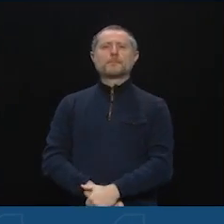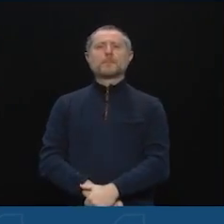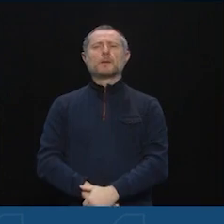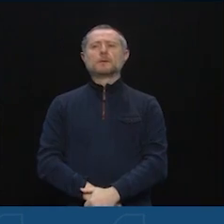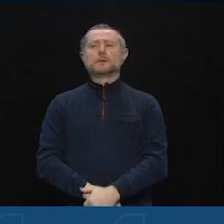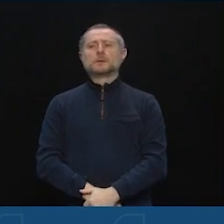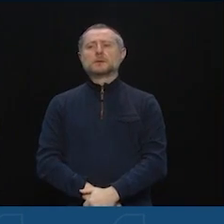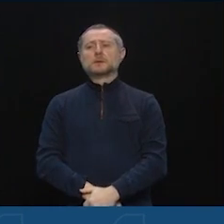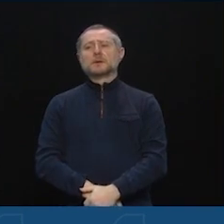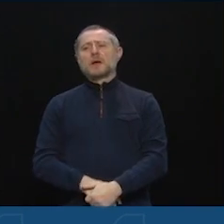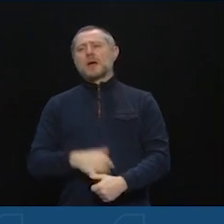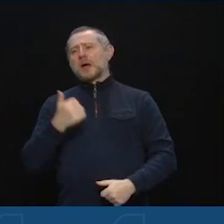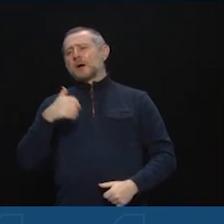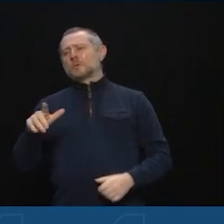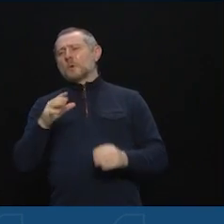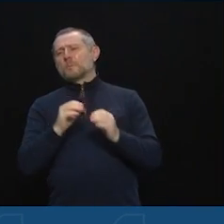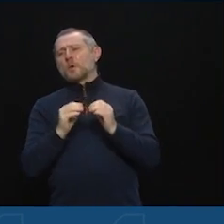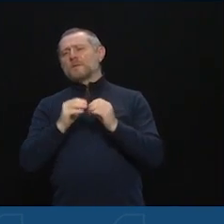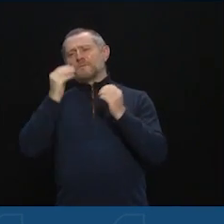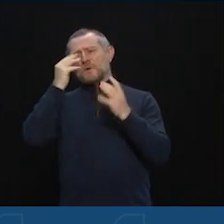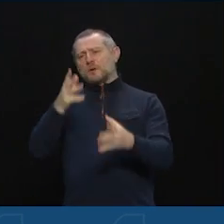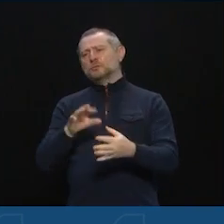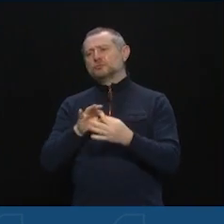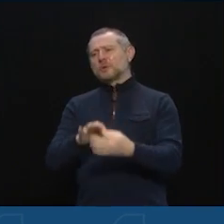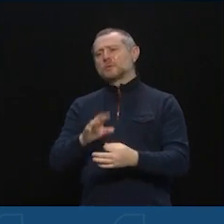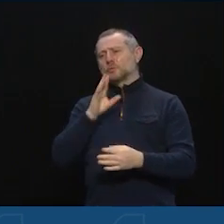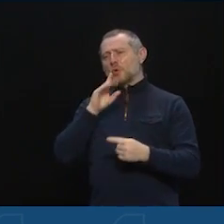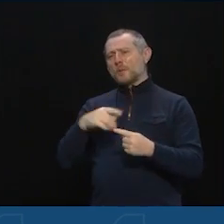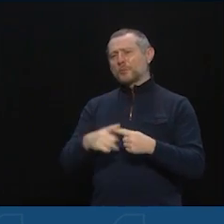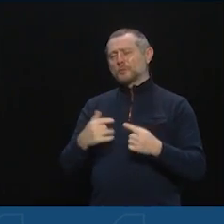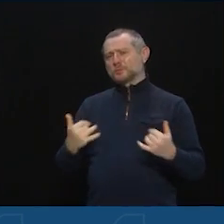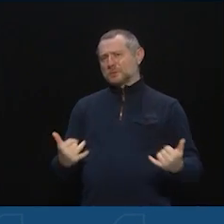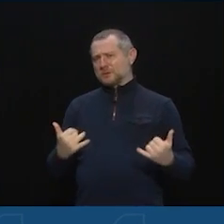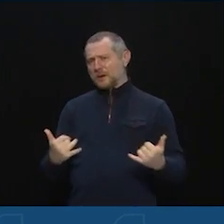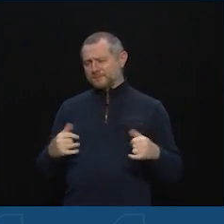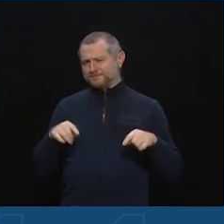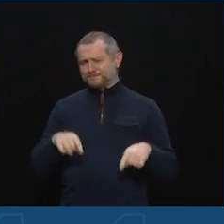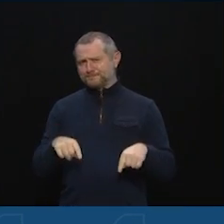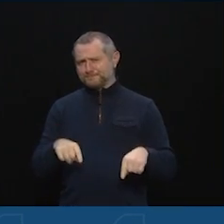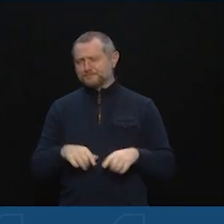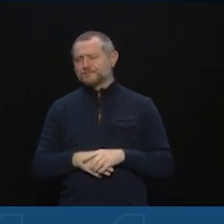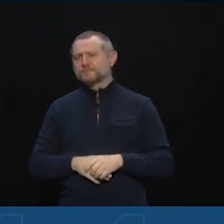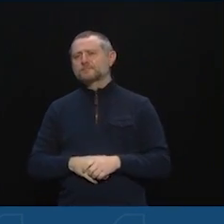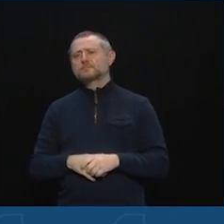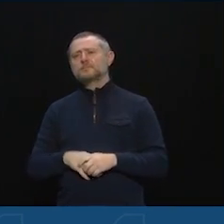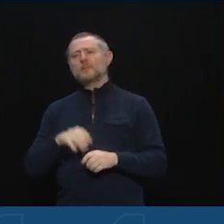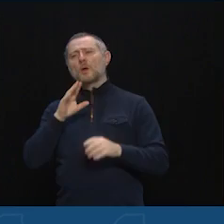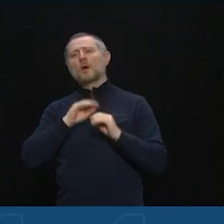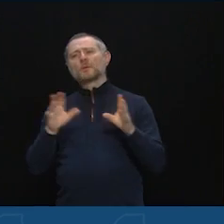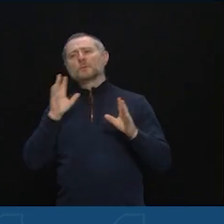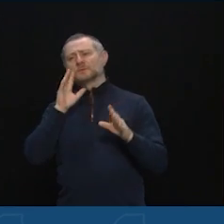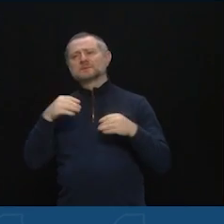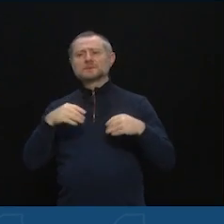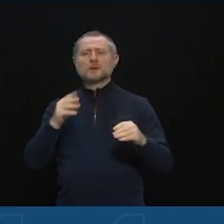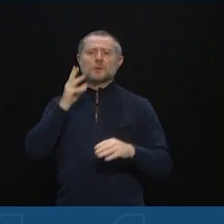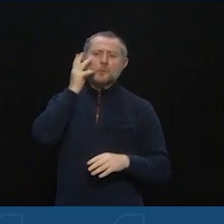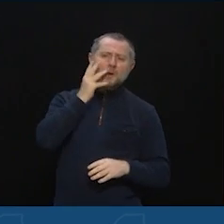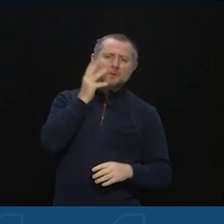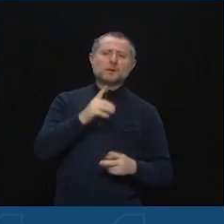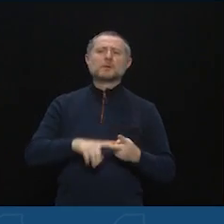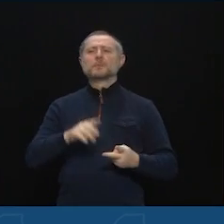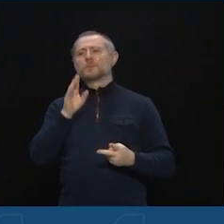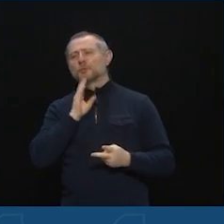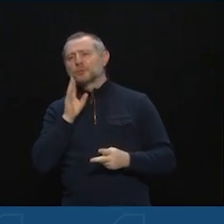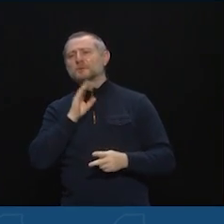these details on what we were talking about here today, like, are they going to be selling, obviously, wine, beer, and liquor, I guess. Are there any limitations, like